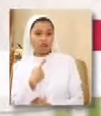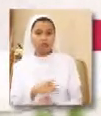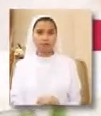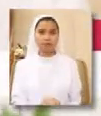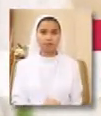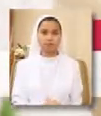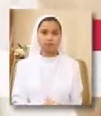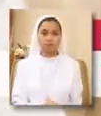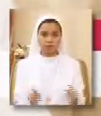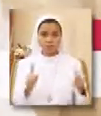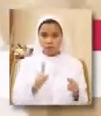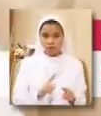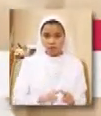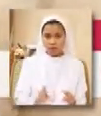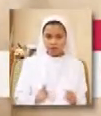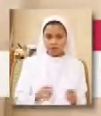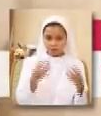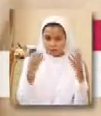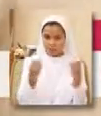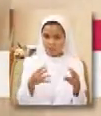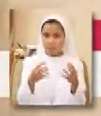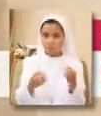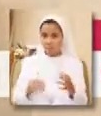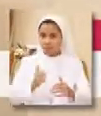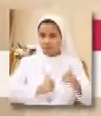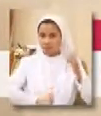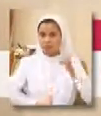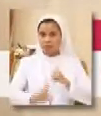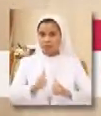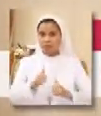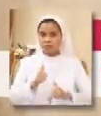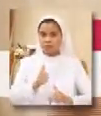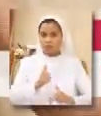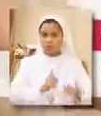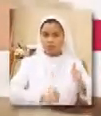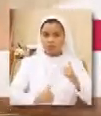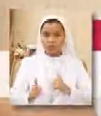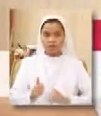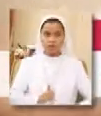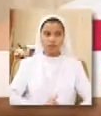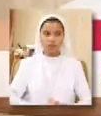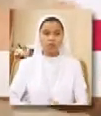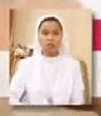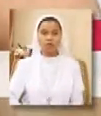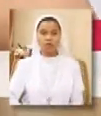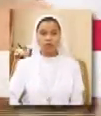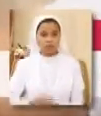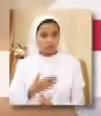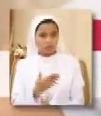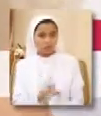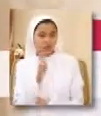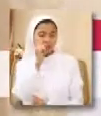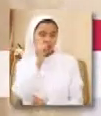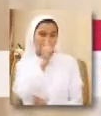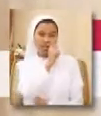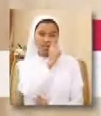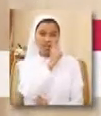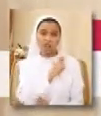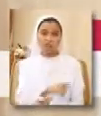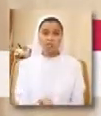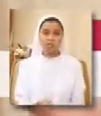have. I had to on the paper, because there are so many. Okay. We